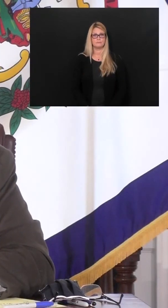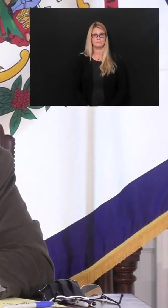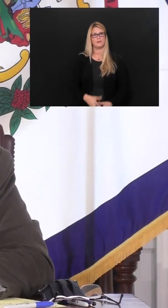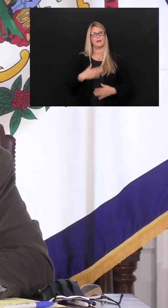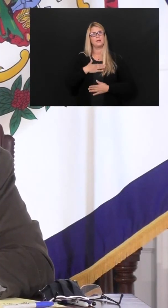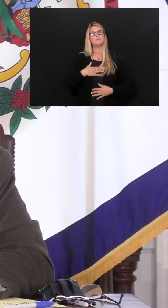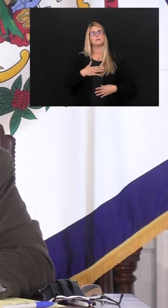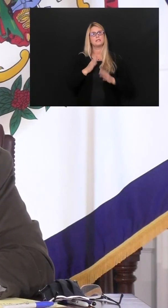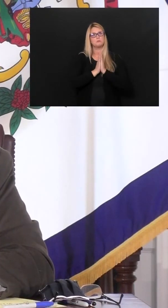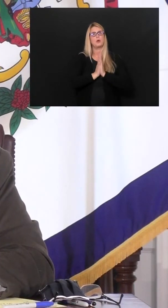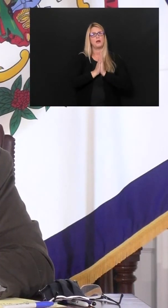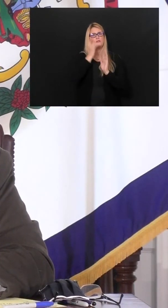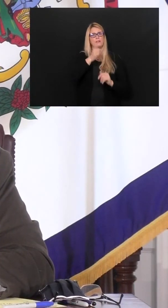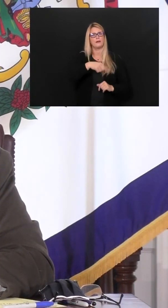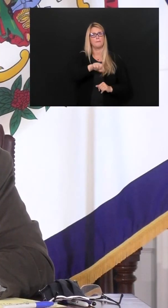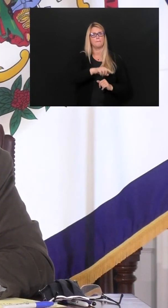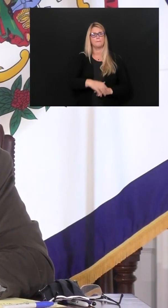Please keep them in your prayers.